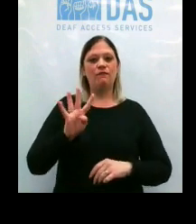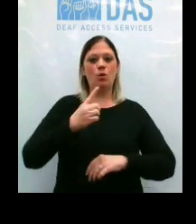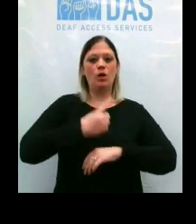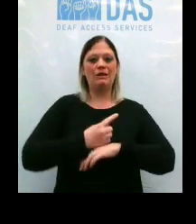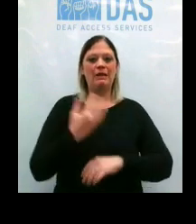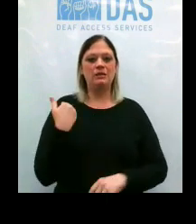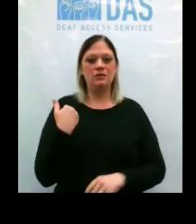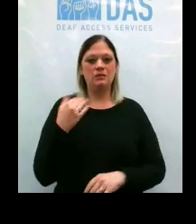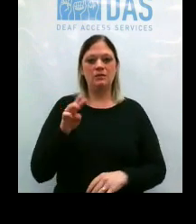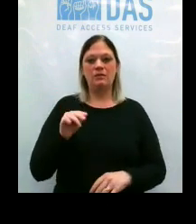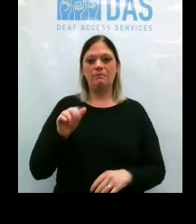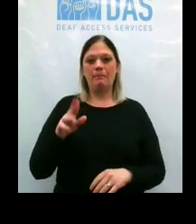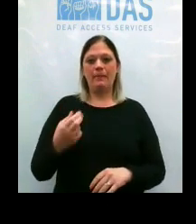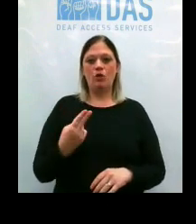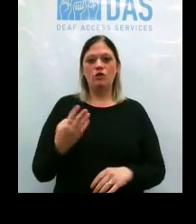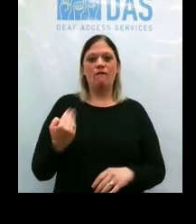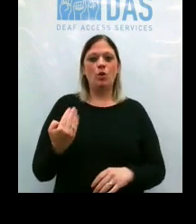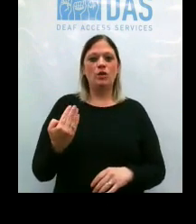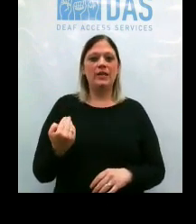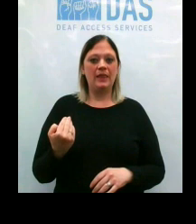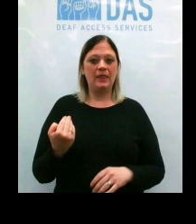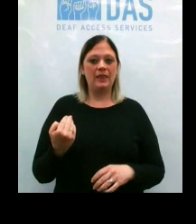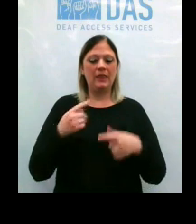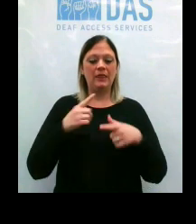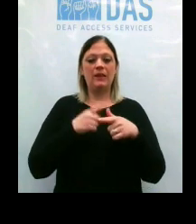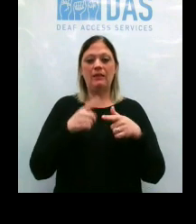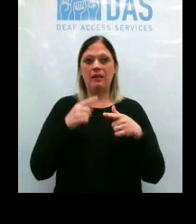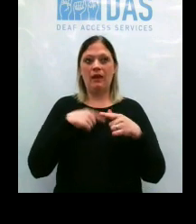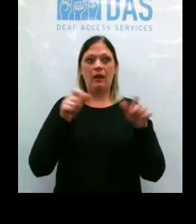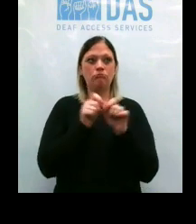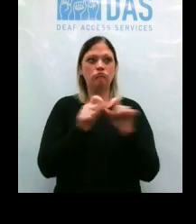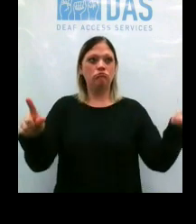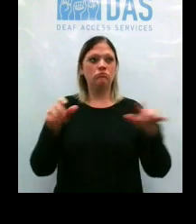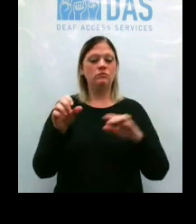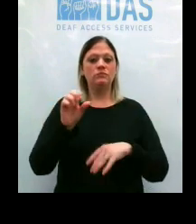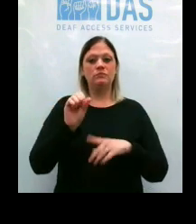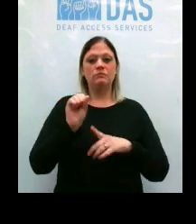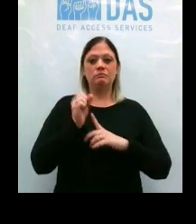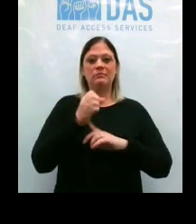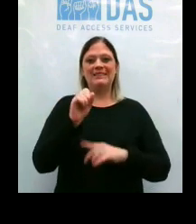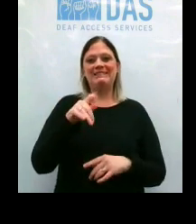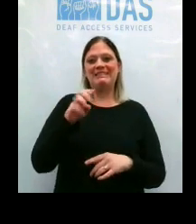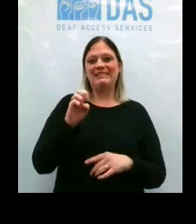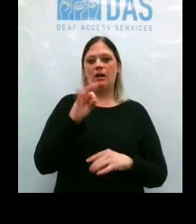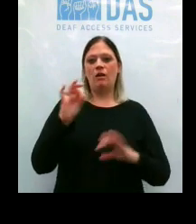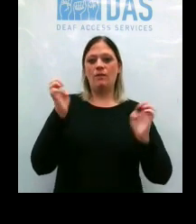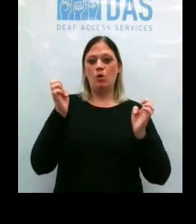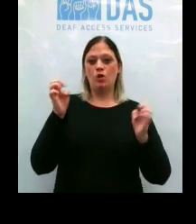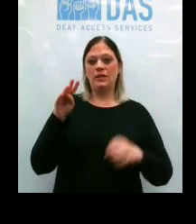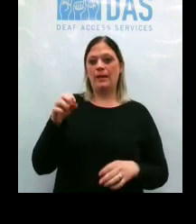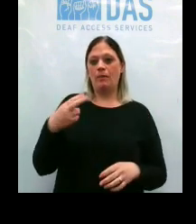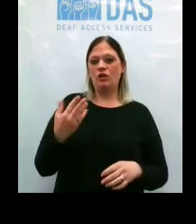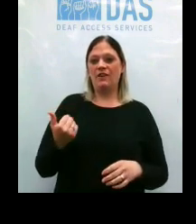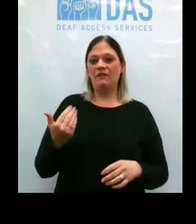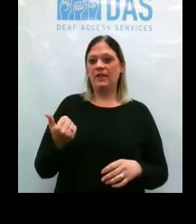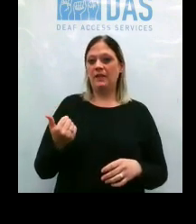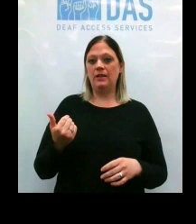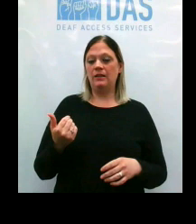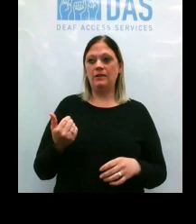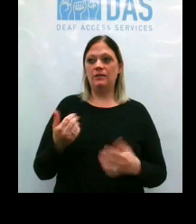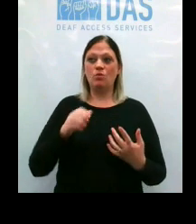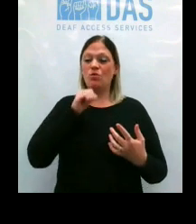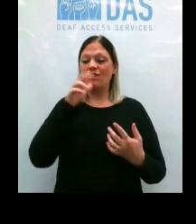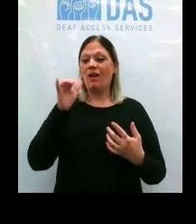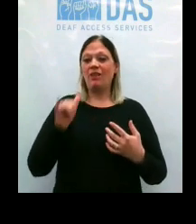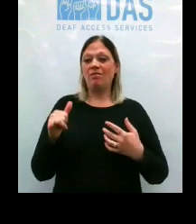That was on March 14th. And then I issued my state of emergency on March 15th. So we're not that far away from what was the